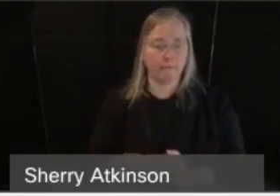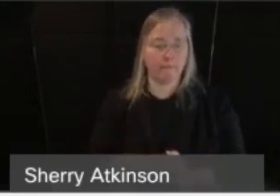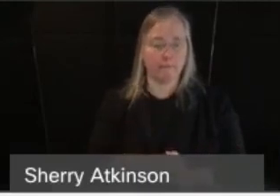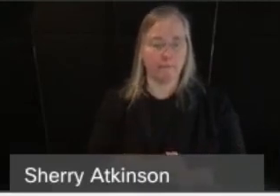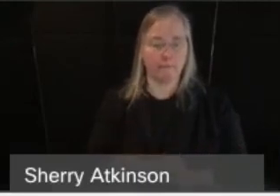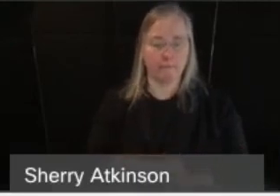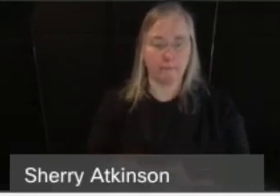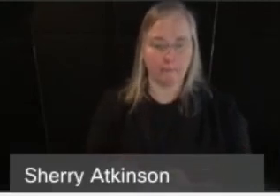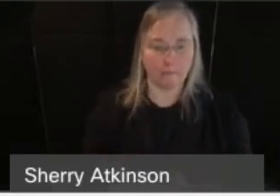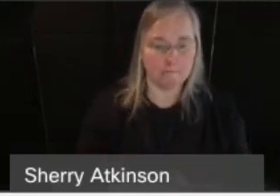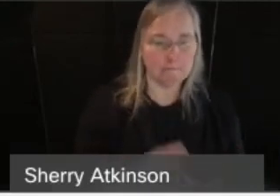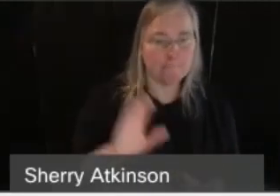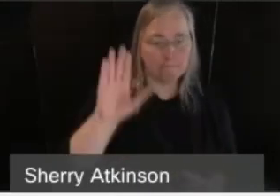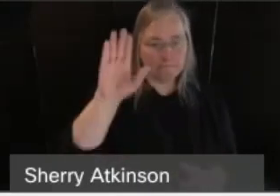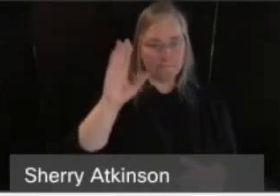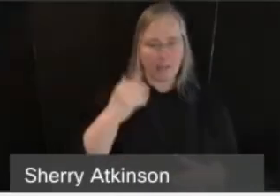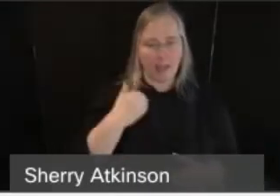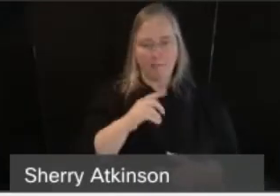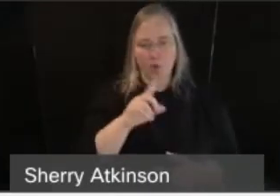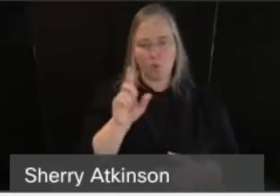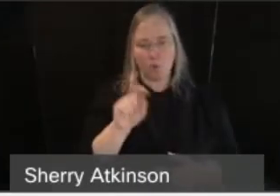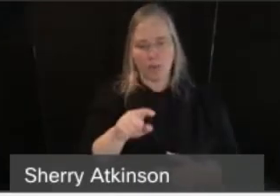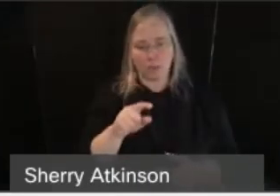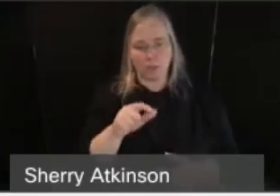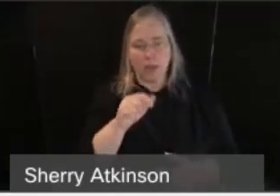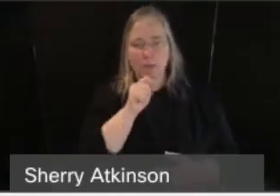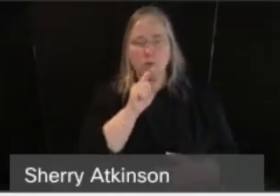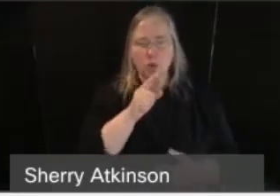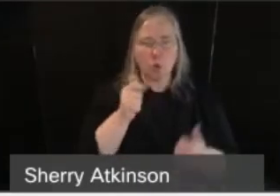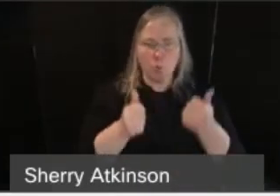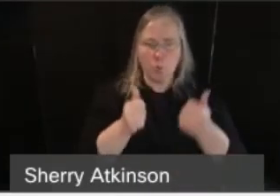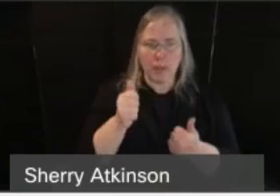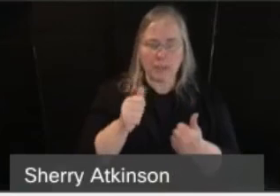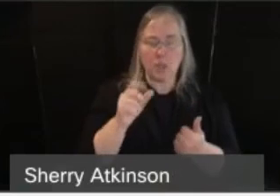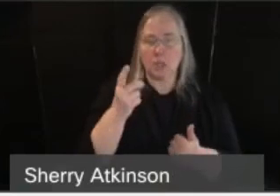I have a question. I'm not sure if it's for Dr. Clinch or Dr. Irani.